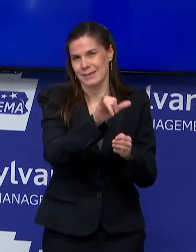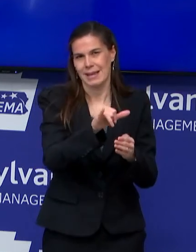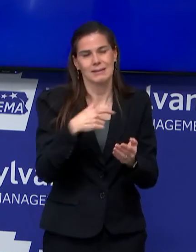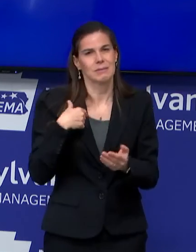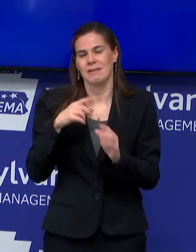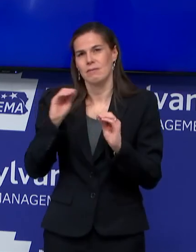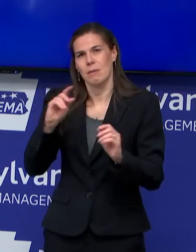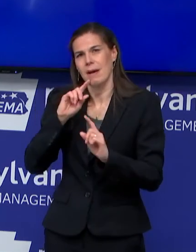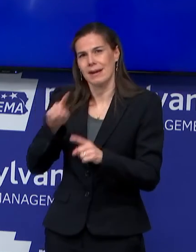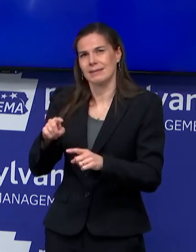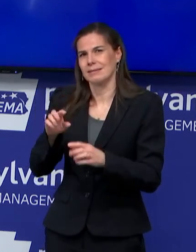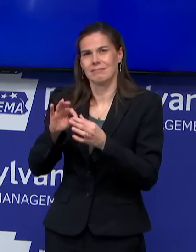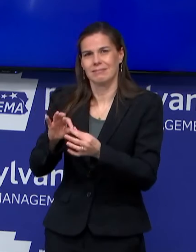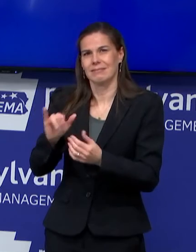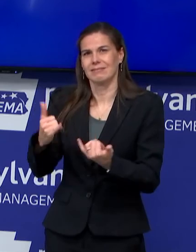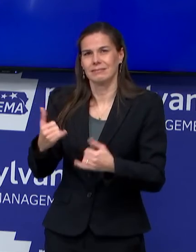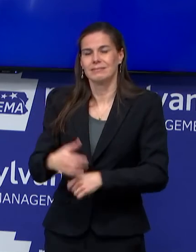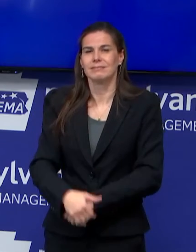Thanks.